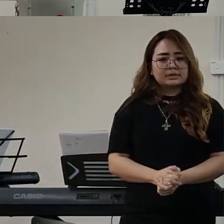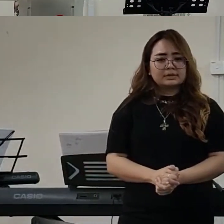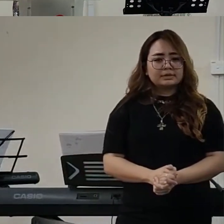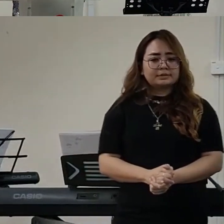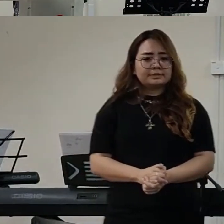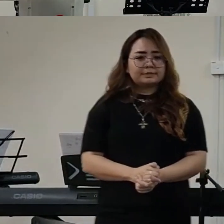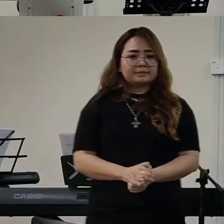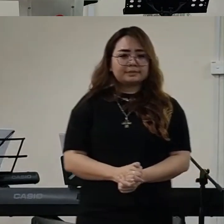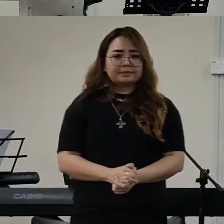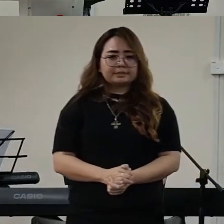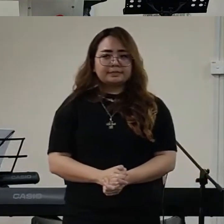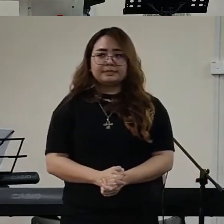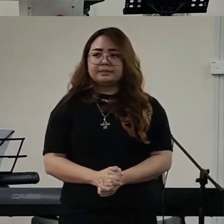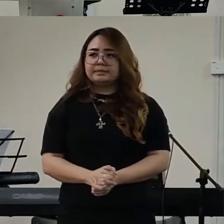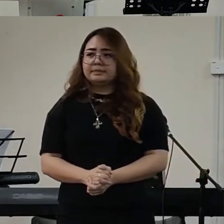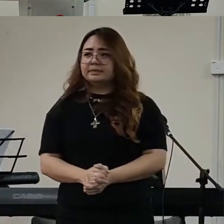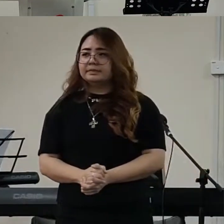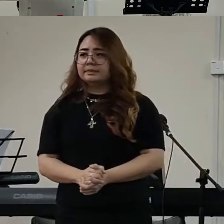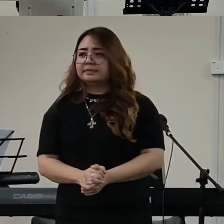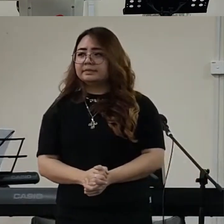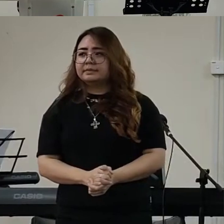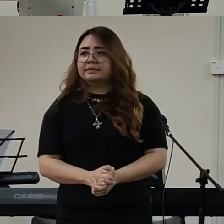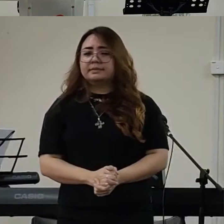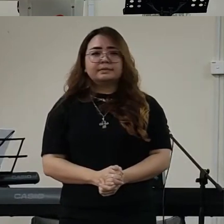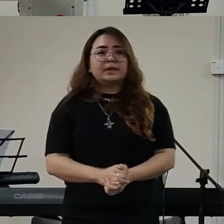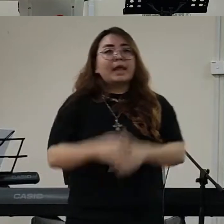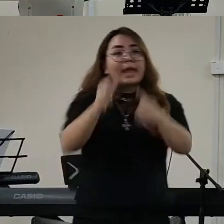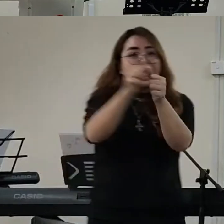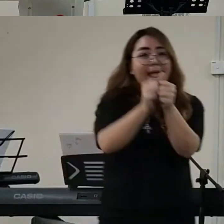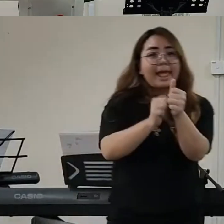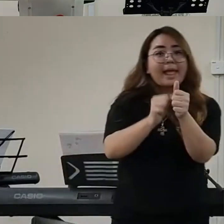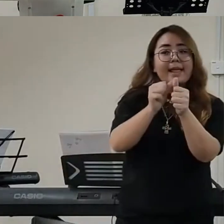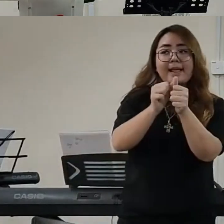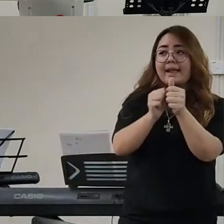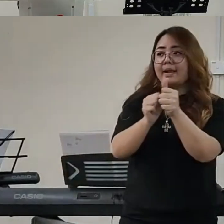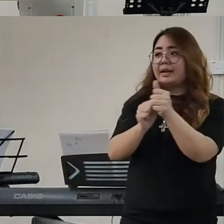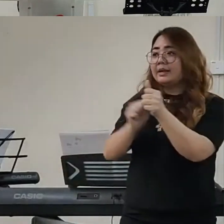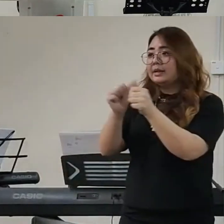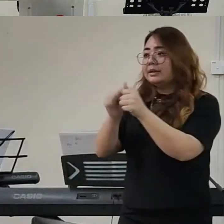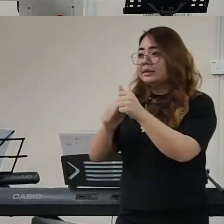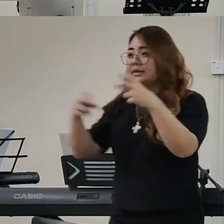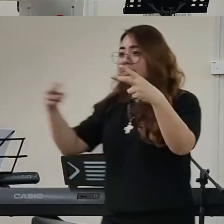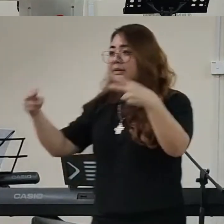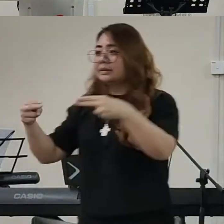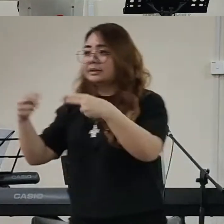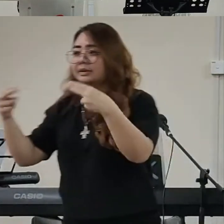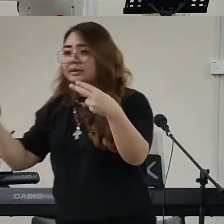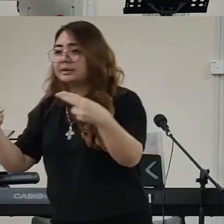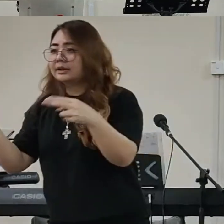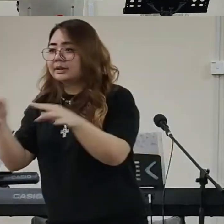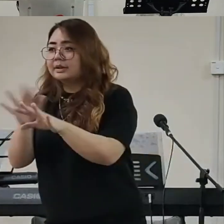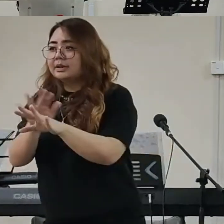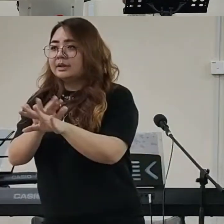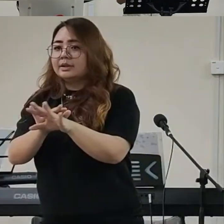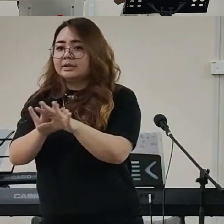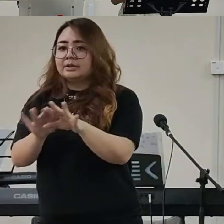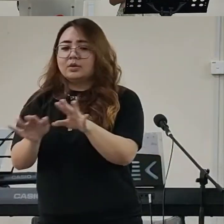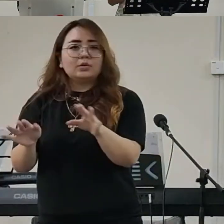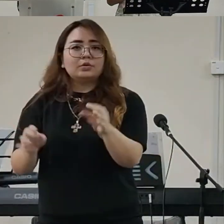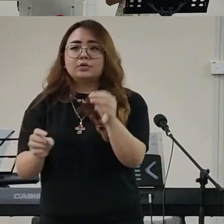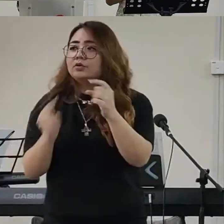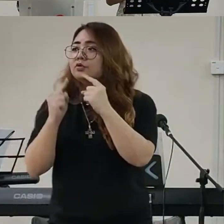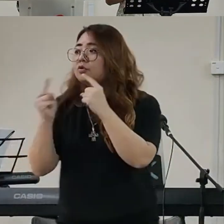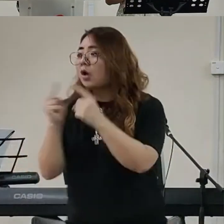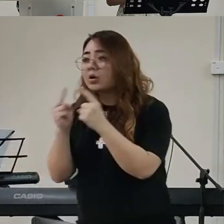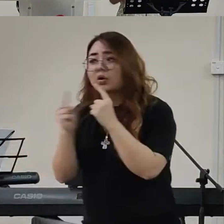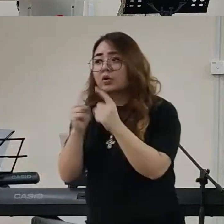supposed to. So don't think of yourself. My job as a shepherd. Every Thursday, I show up. Listen.Every Thursday I show up in my CG, I just talk, talk, talk, talk. That's my, no,